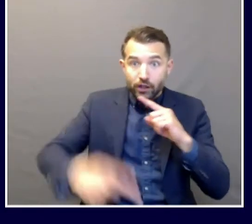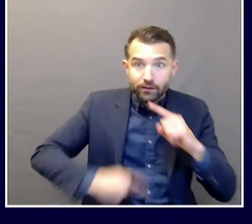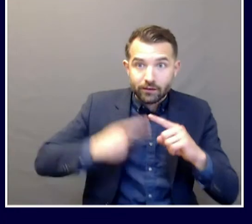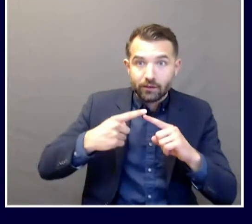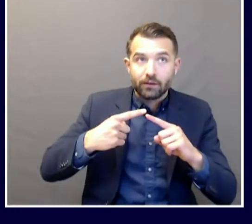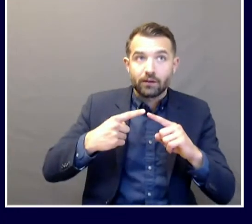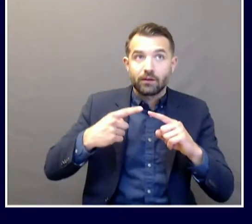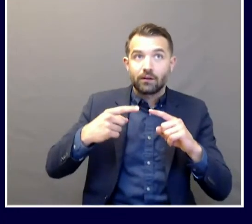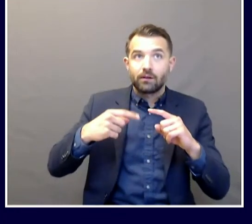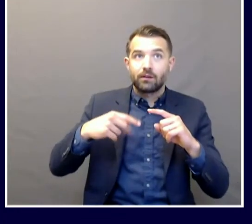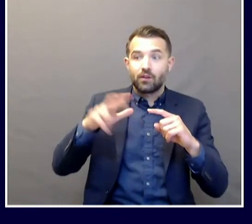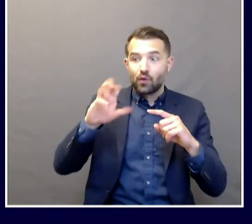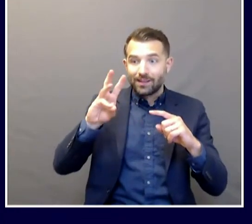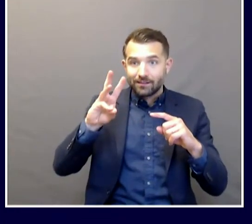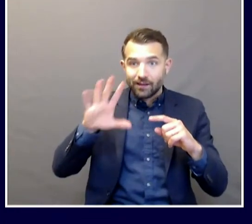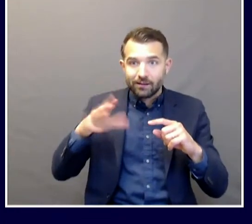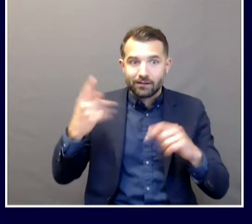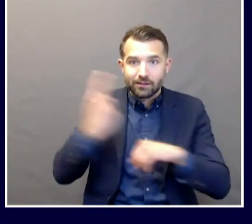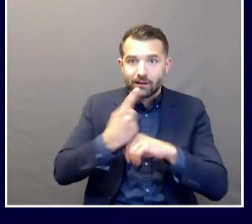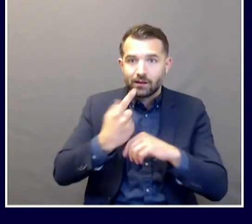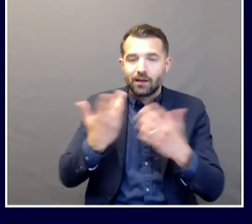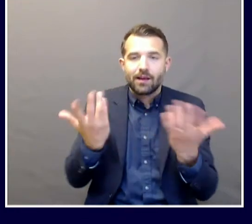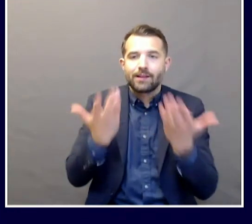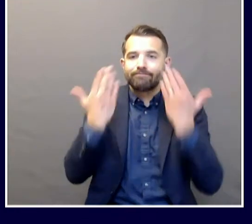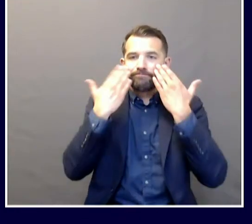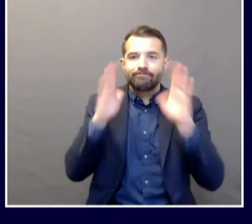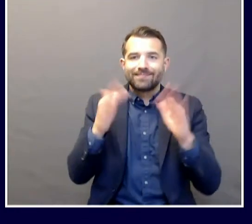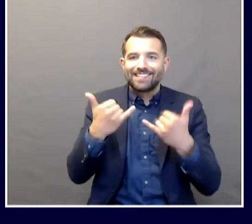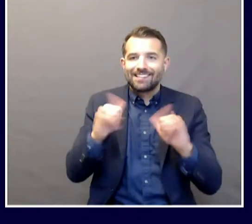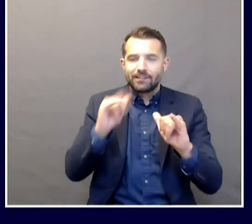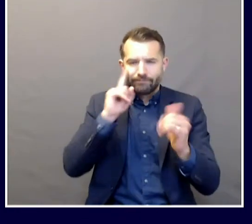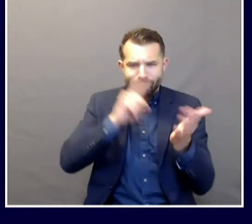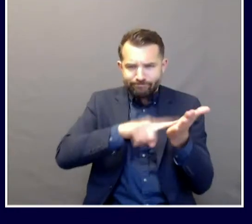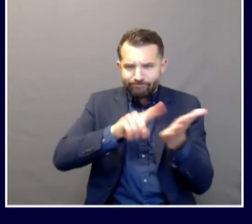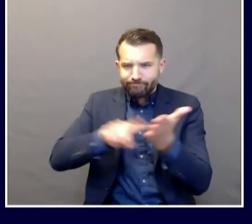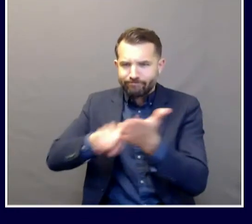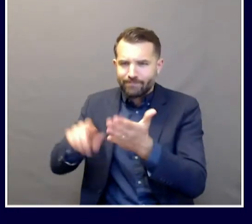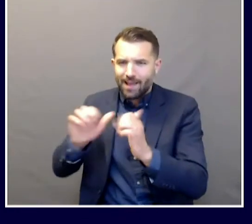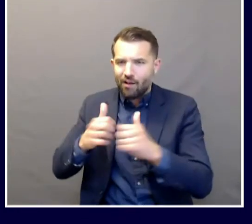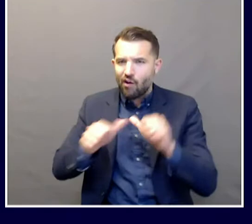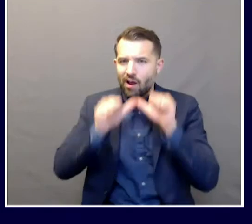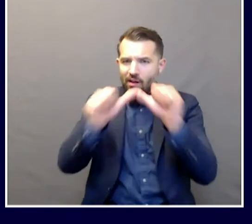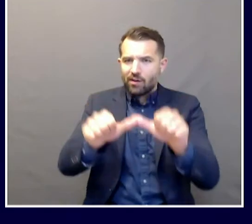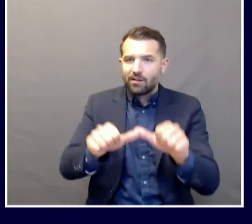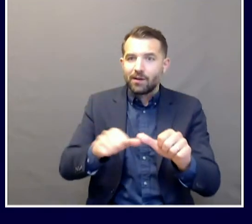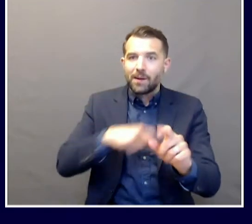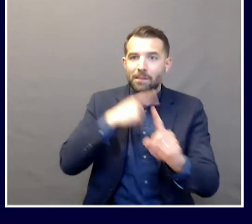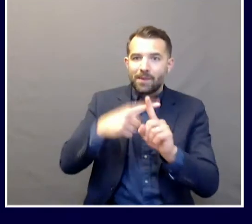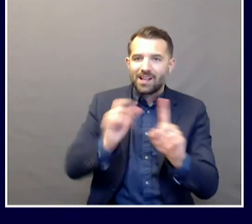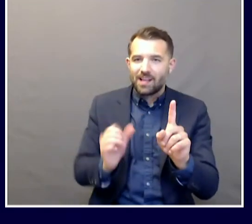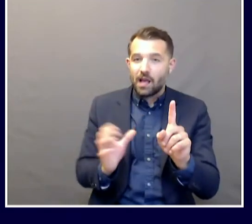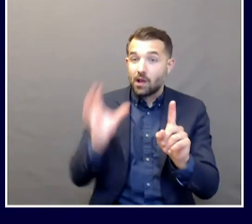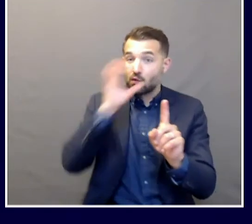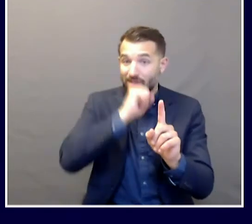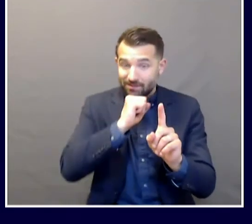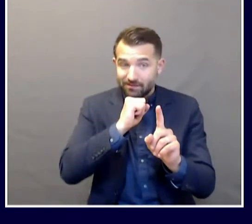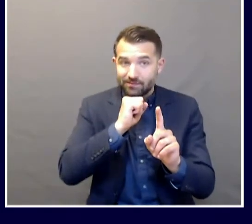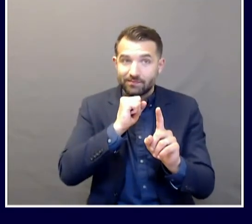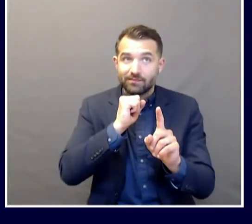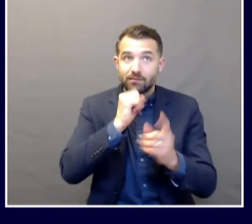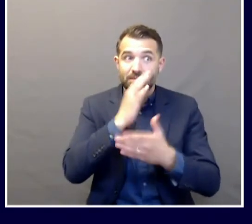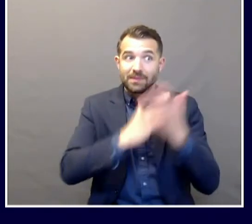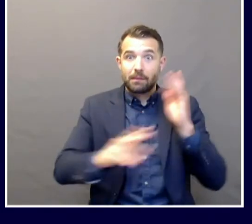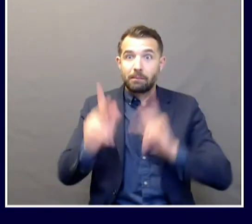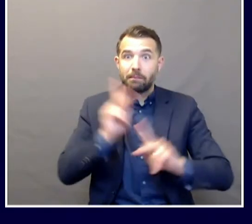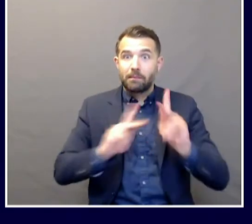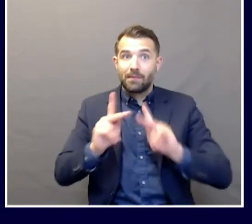works. You also have to go into those models with an assumption of how many people who have had COVID have now been vaccinated. So you can't necessarily